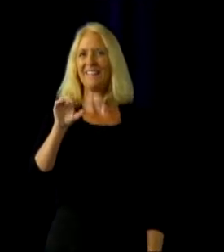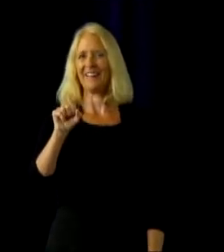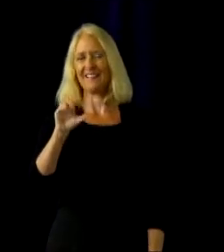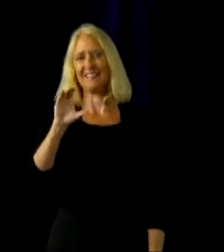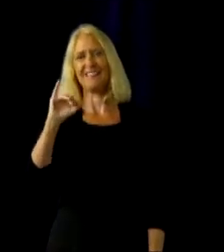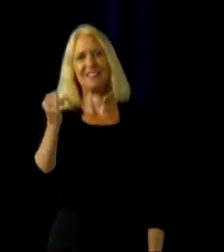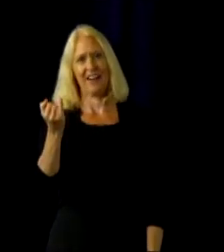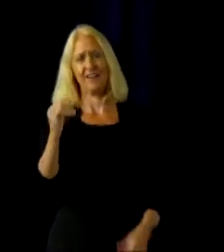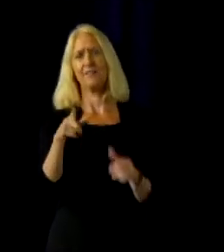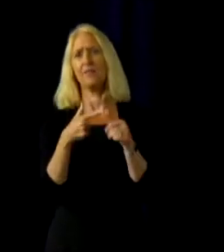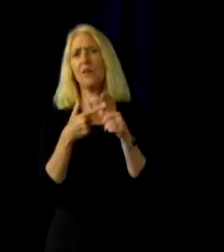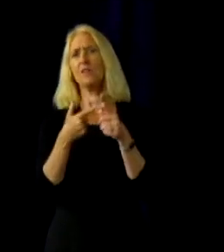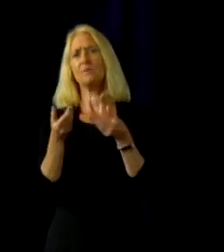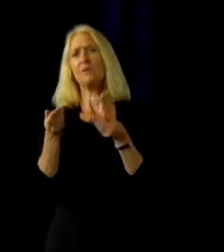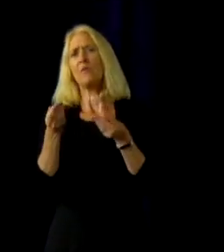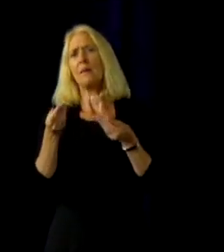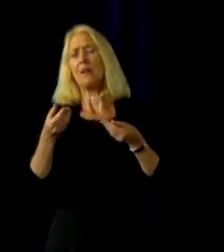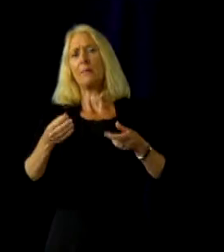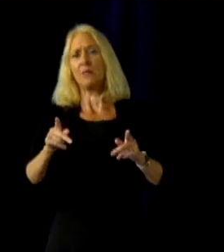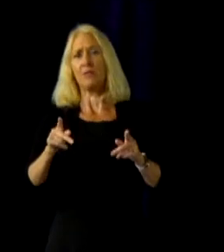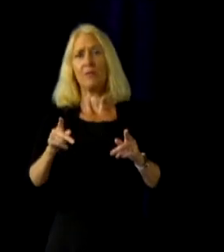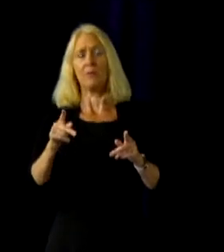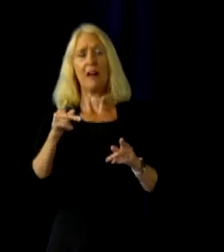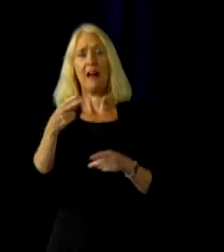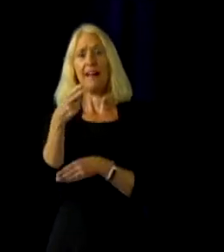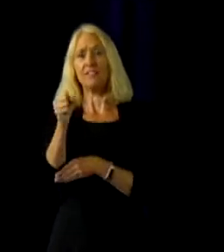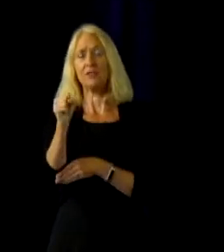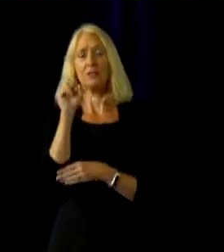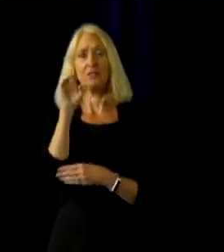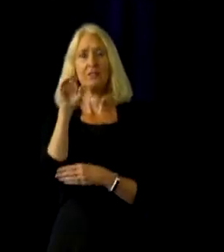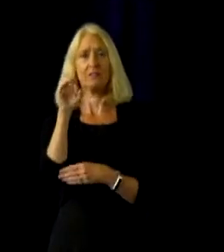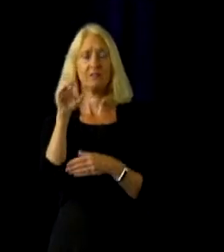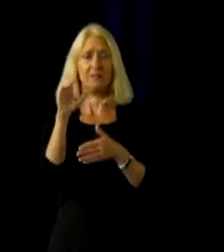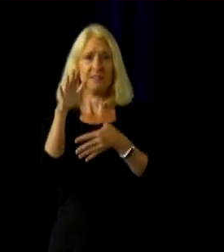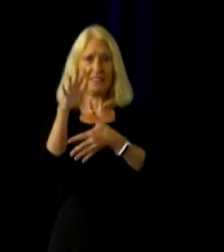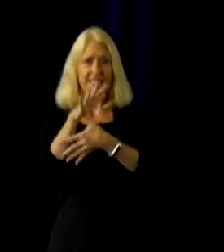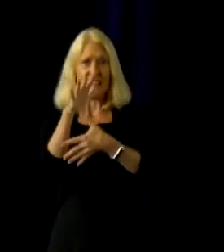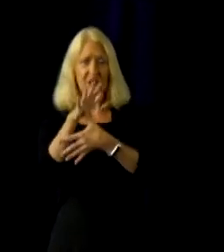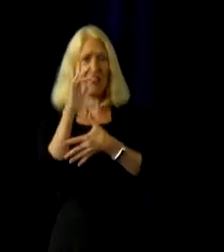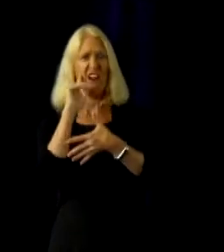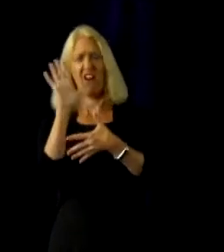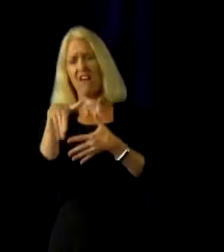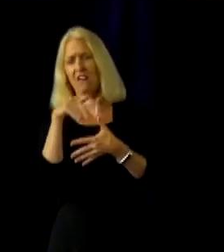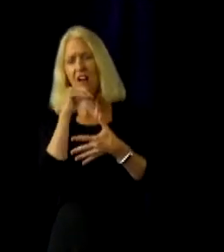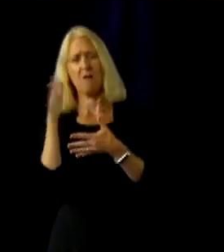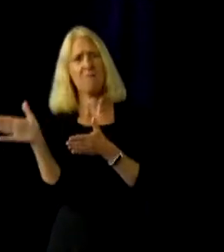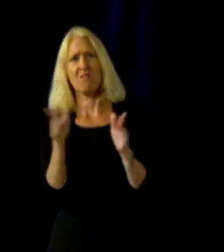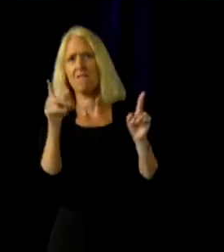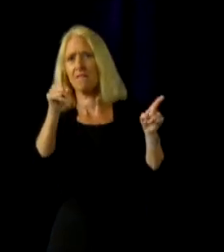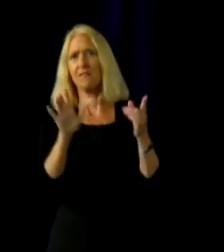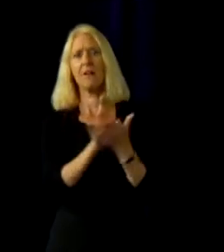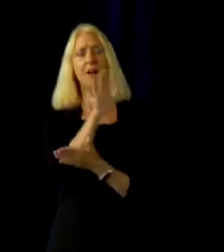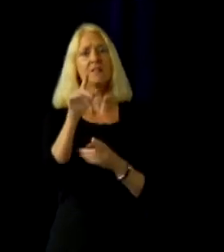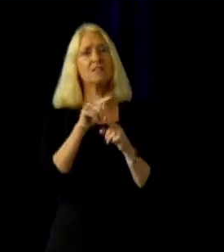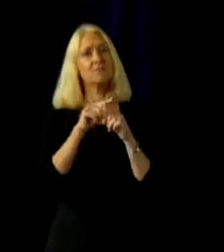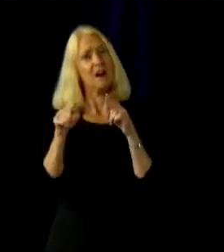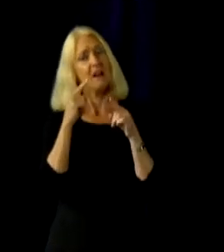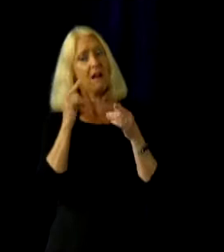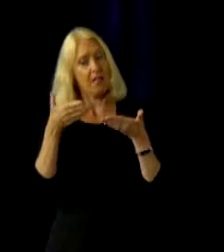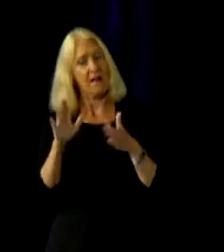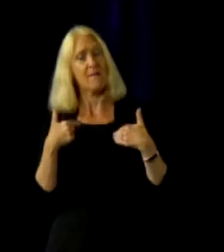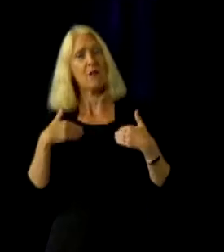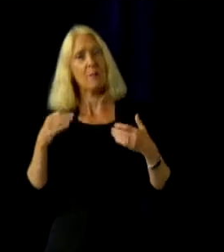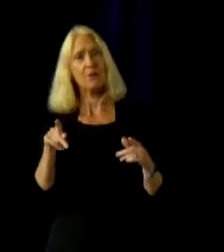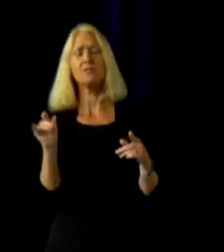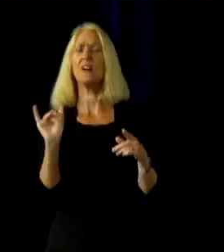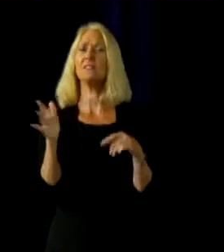opportunity for me, a high school senior who really didn't think or make plans for college. It excelled at being an opportunity, but also being